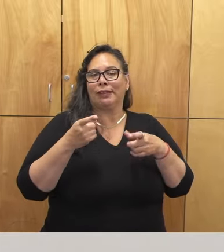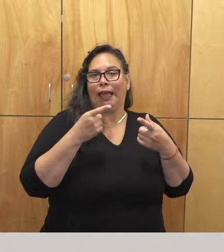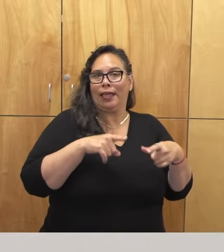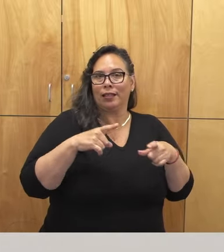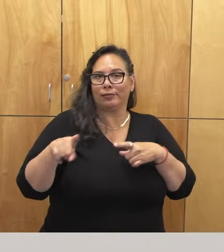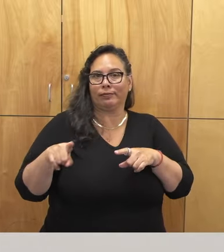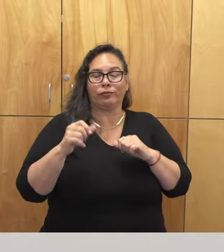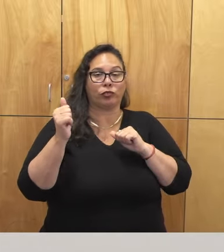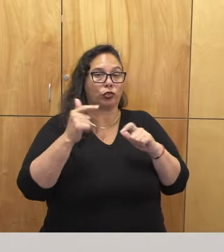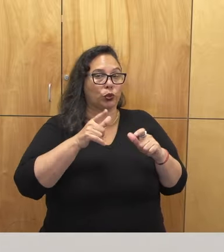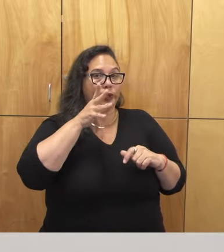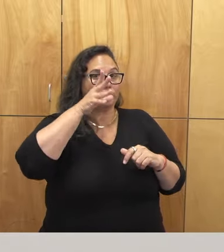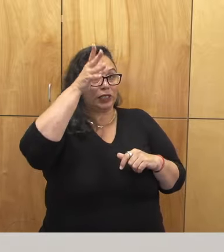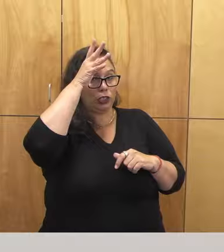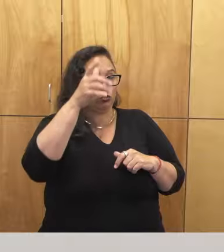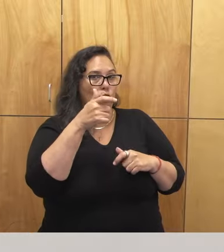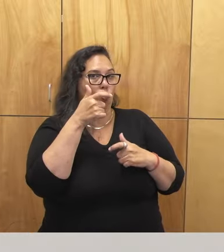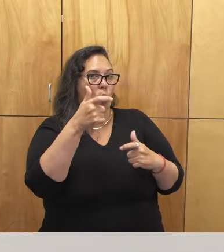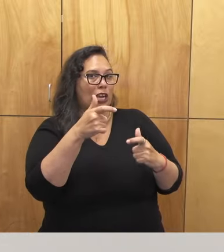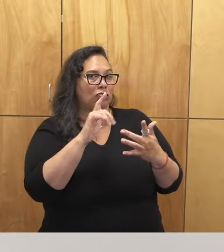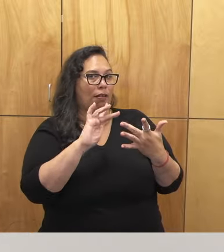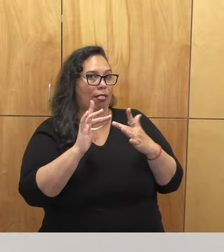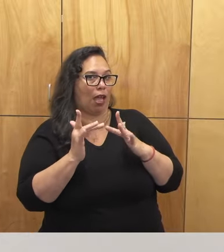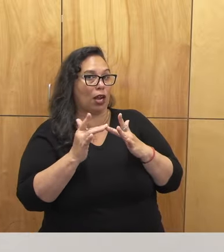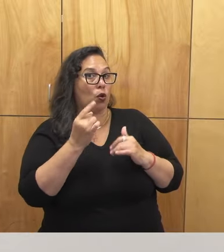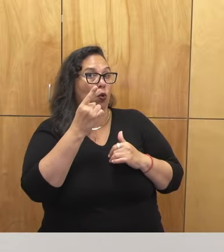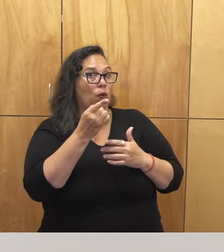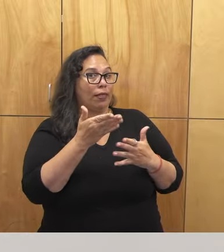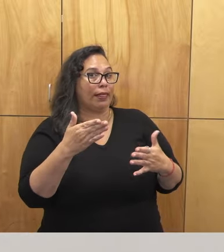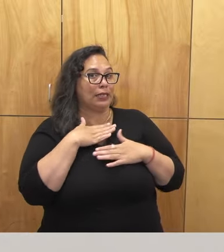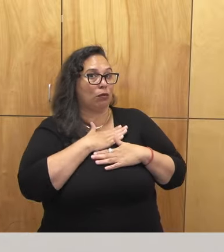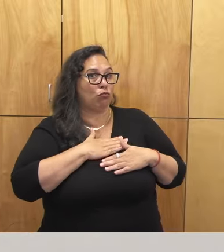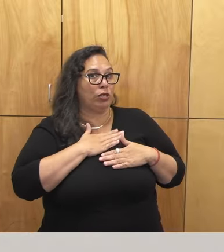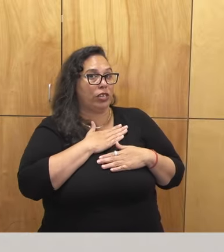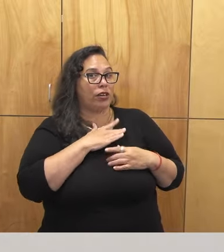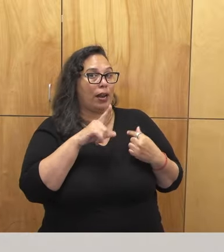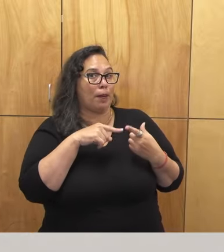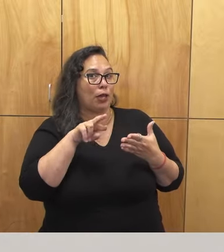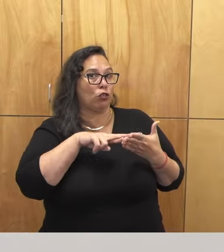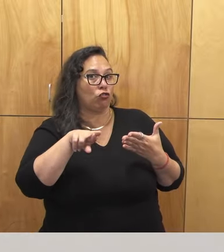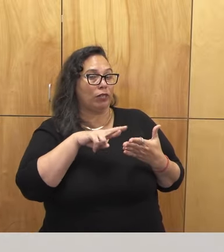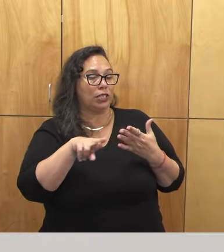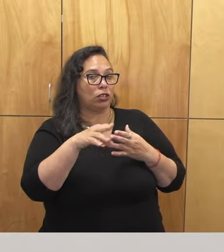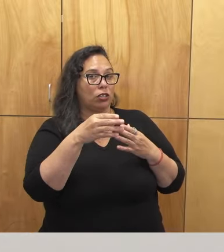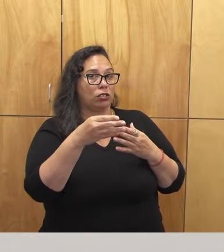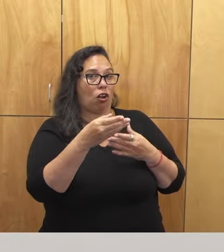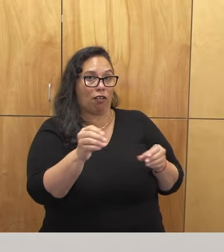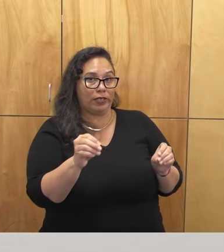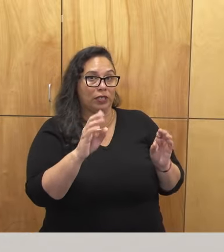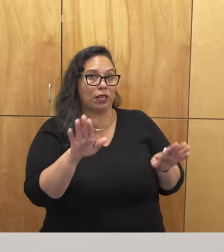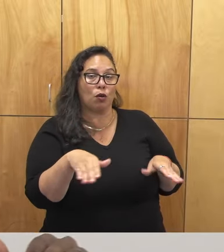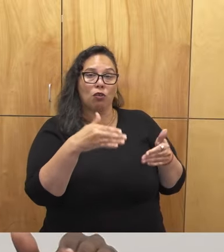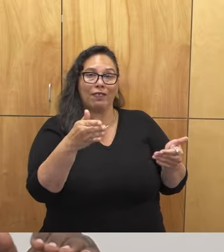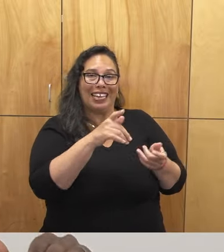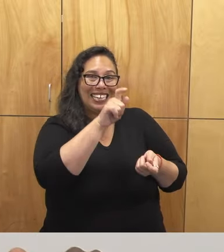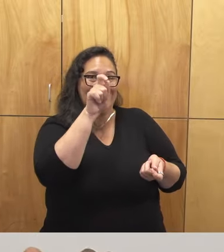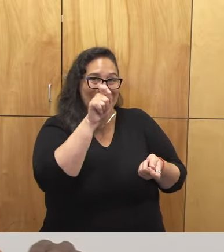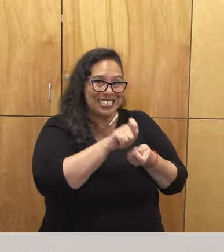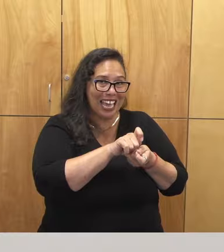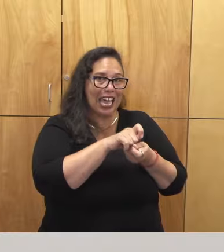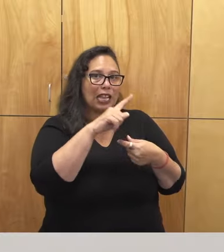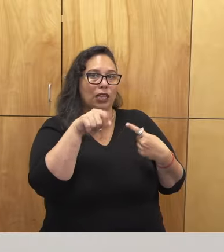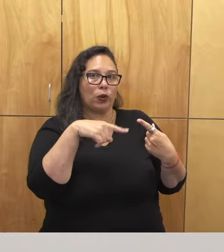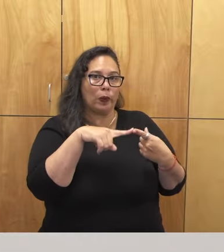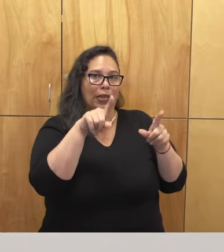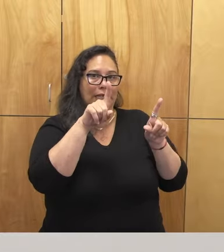those parents who are watching online, one of the things that I appreciate about our research office is they provide exactly when the